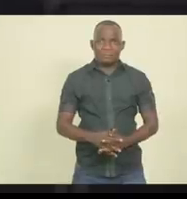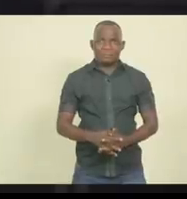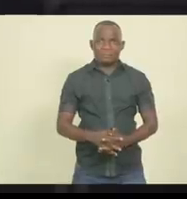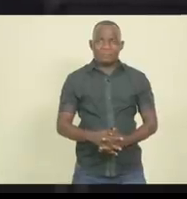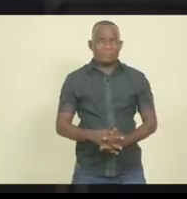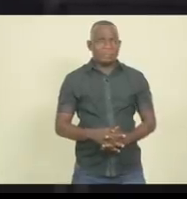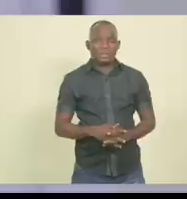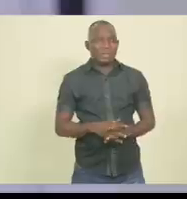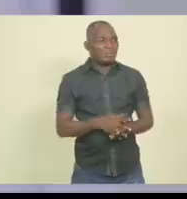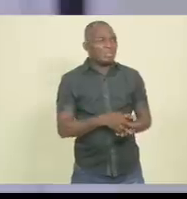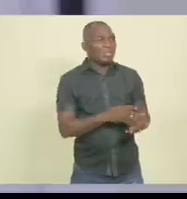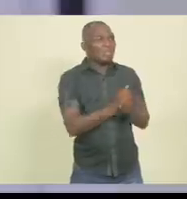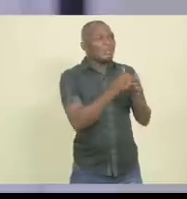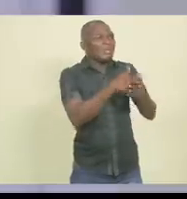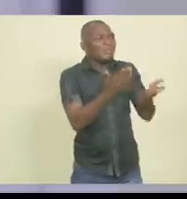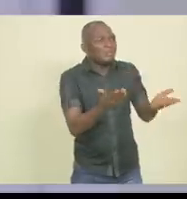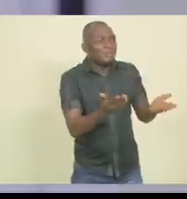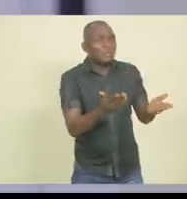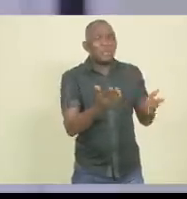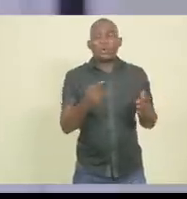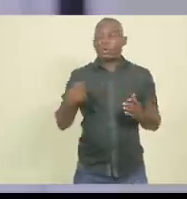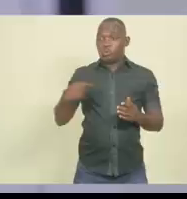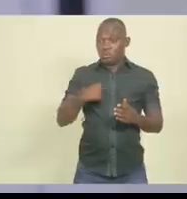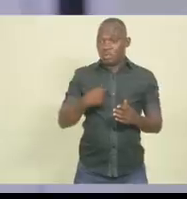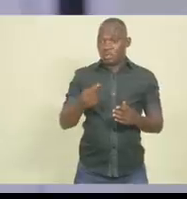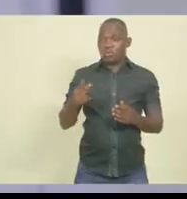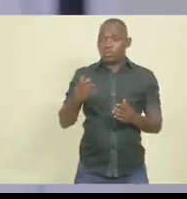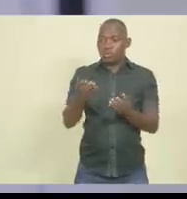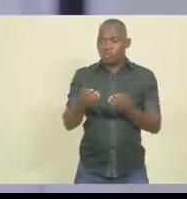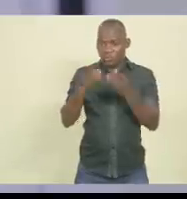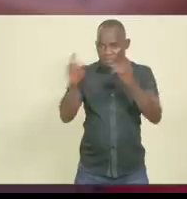How may I help you? We want a divorce.